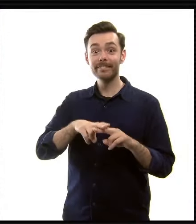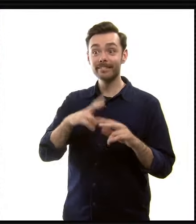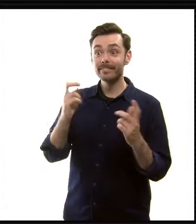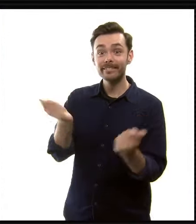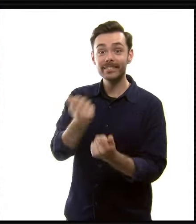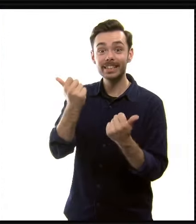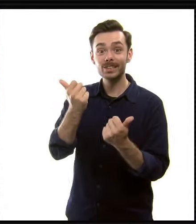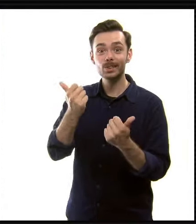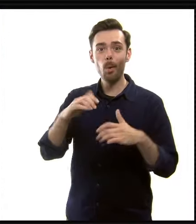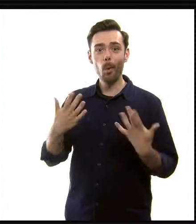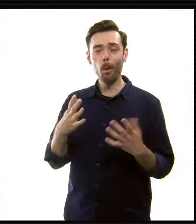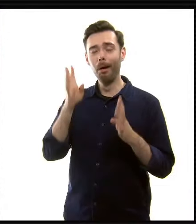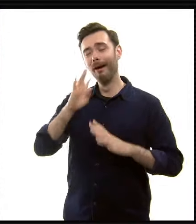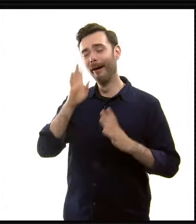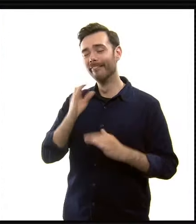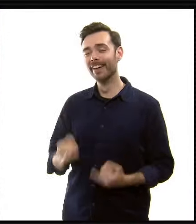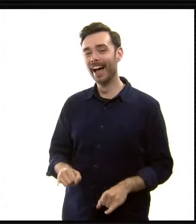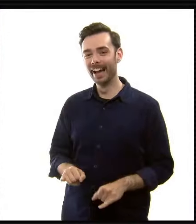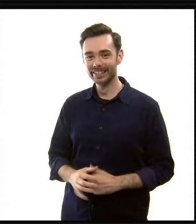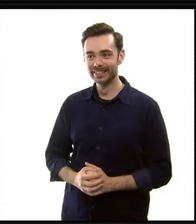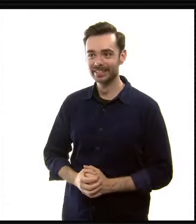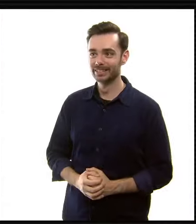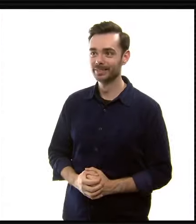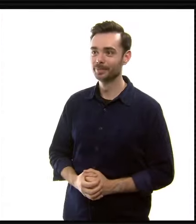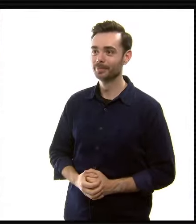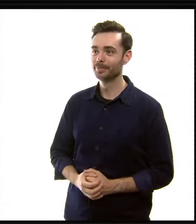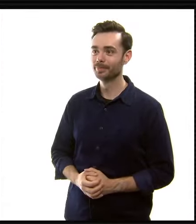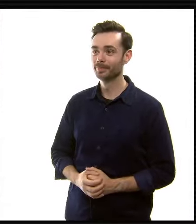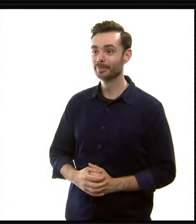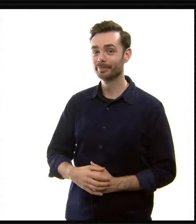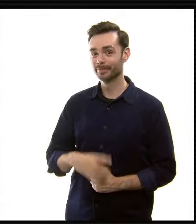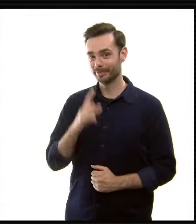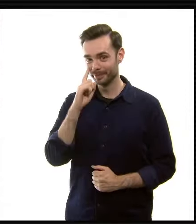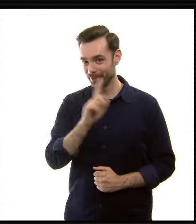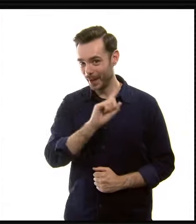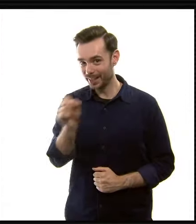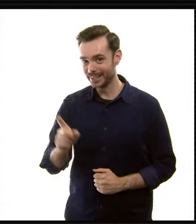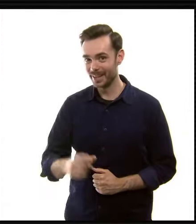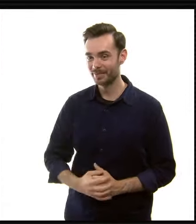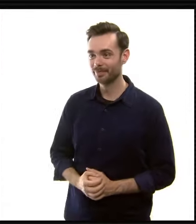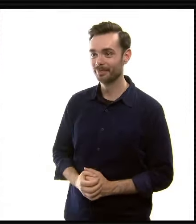disappears. Nice, Jamie. Who needs Melvin anyway? I don't know. See you soon.